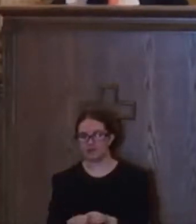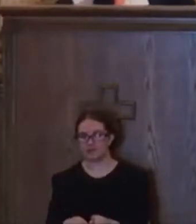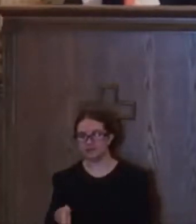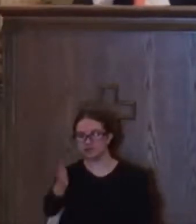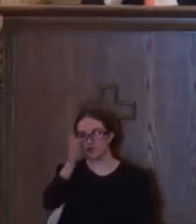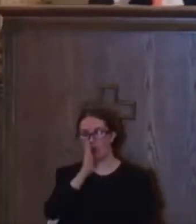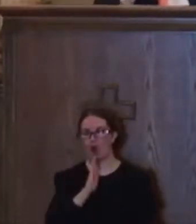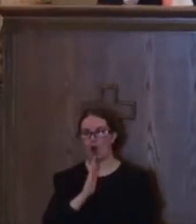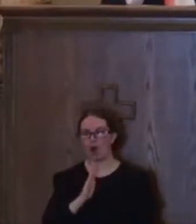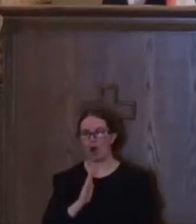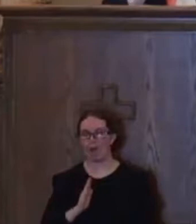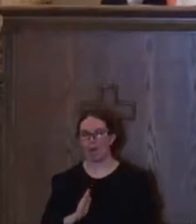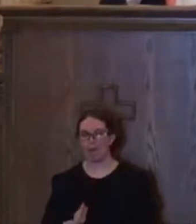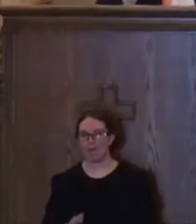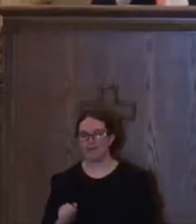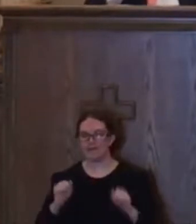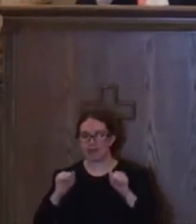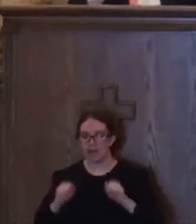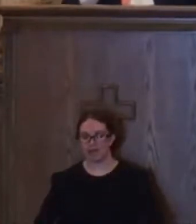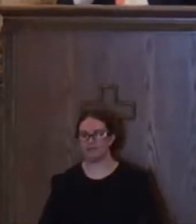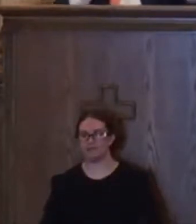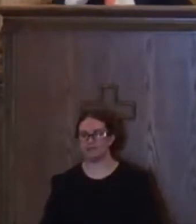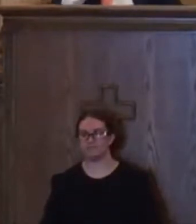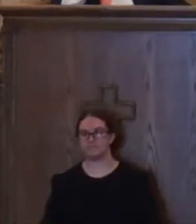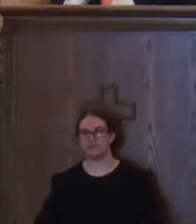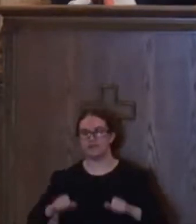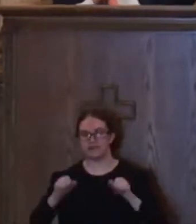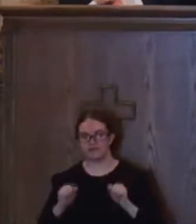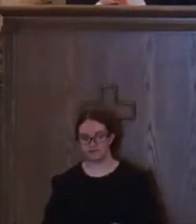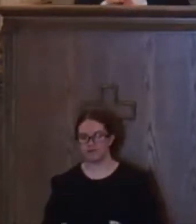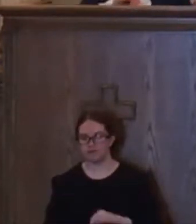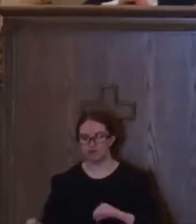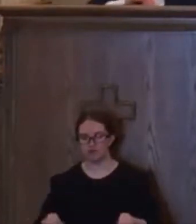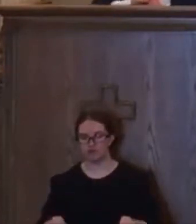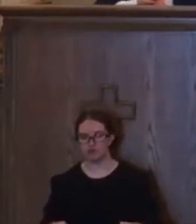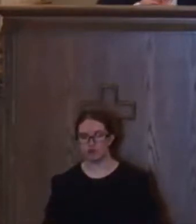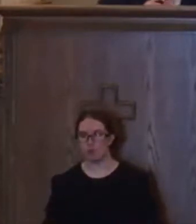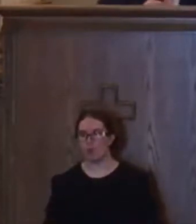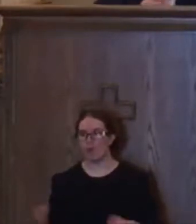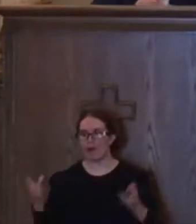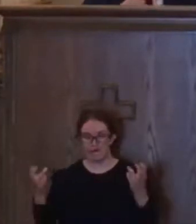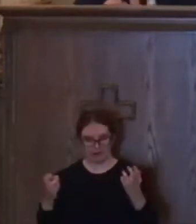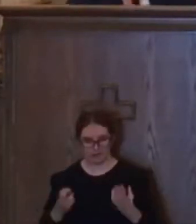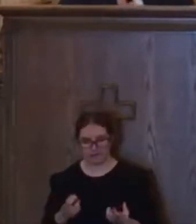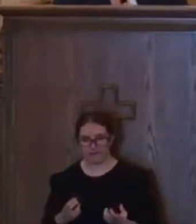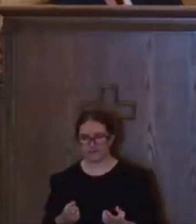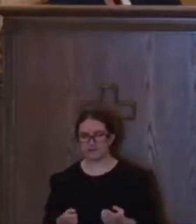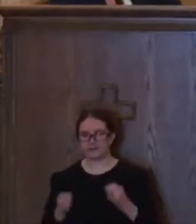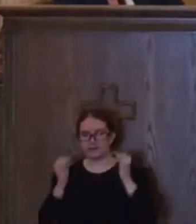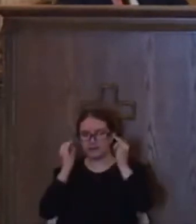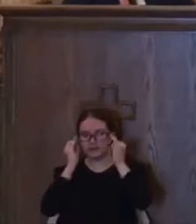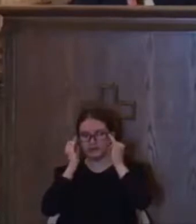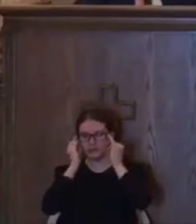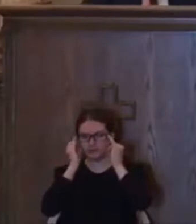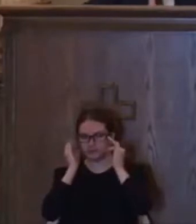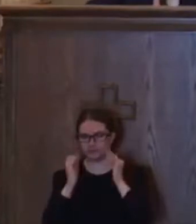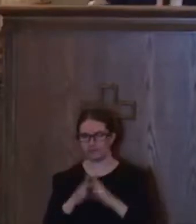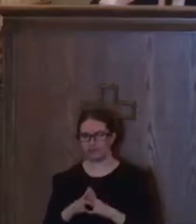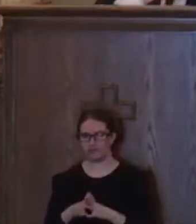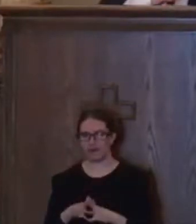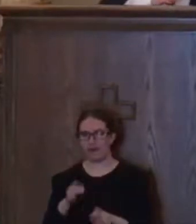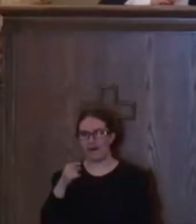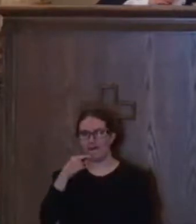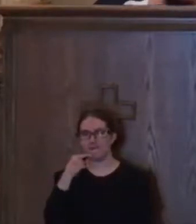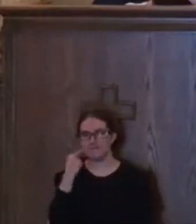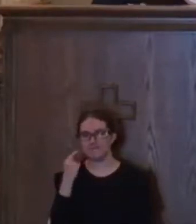God and he's still capable and he's still able to do whatever he wants to do. Amen. And I'm